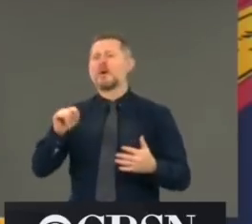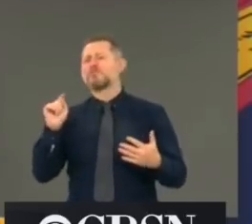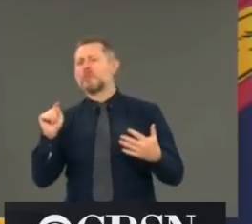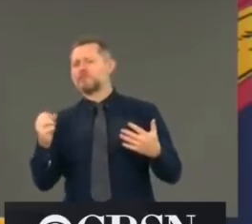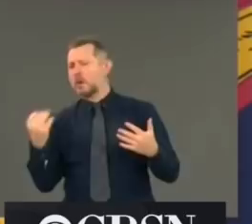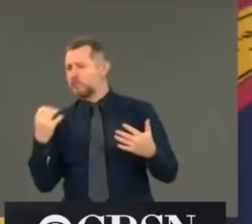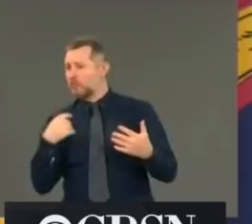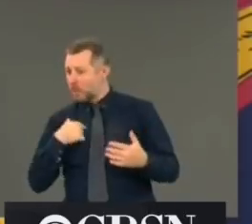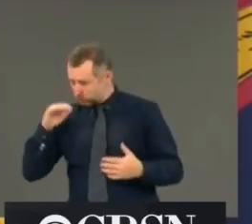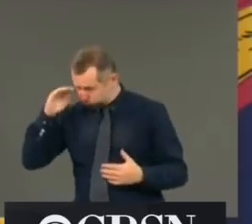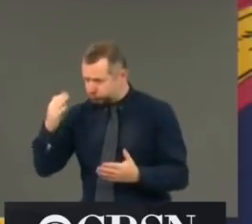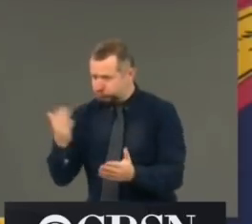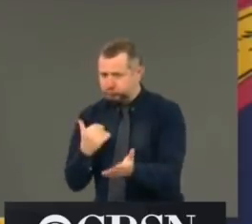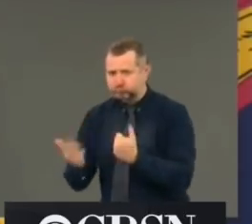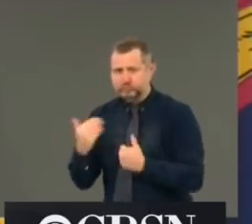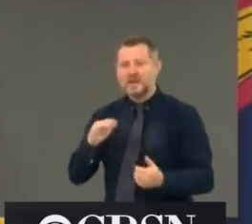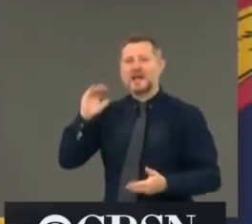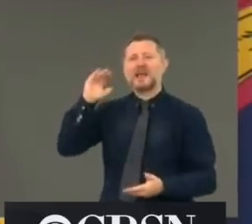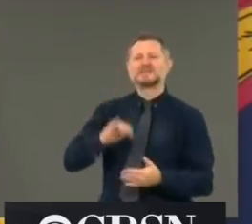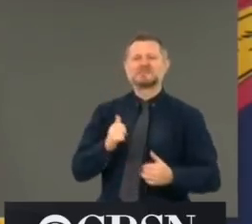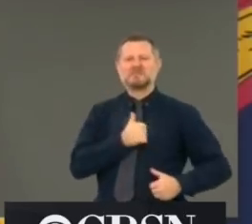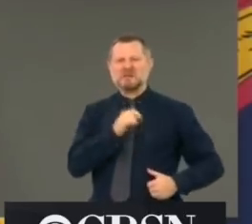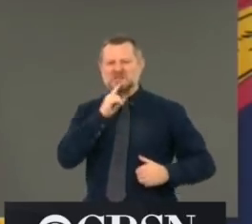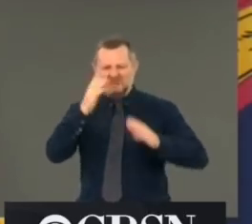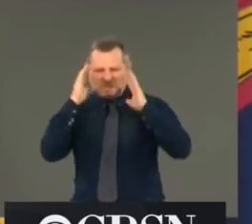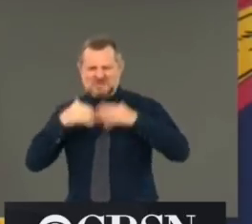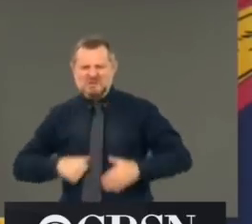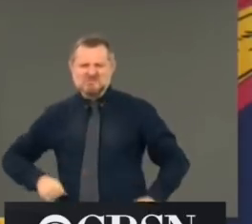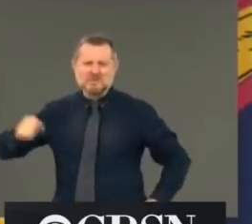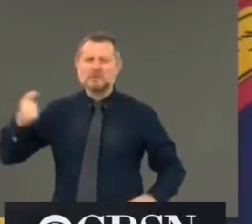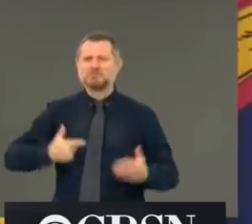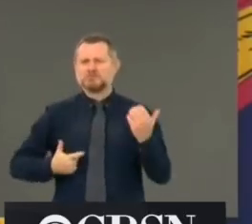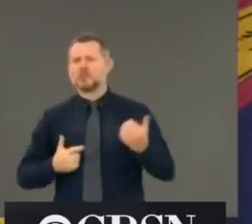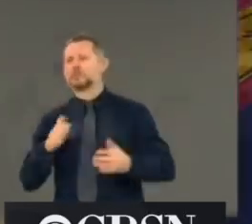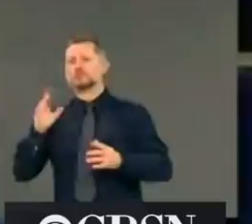them demilitarized. And that's all done at the local level.